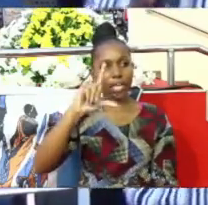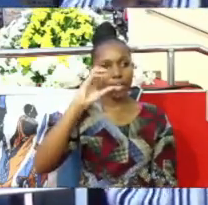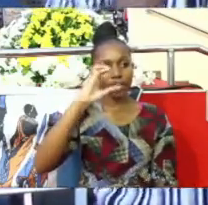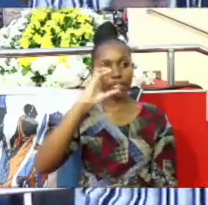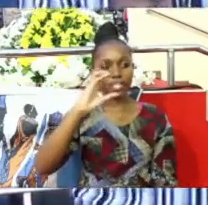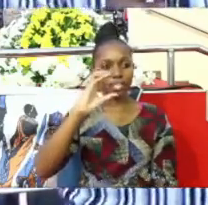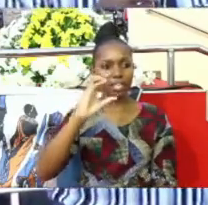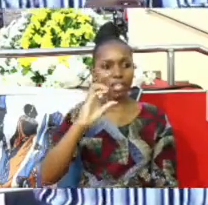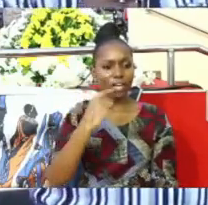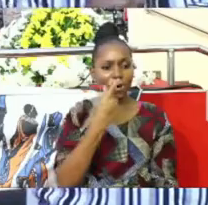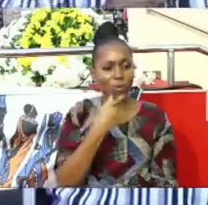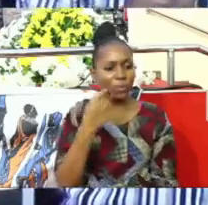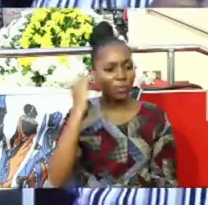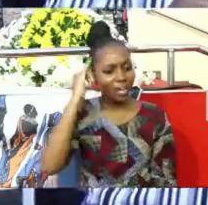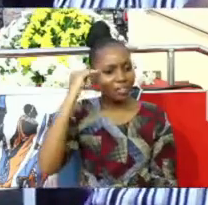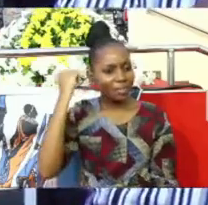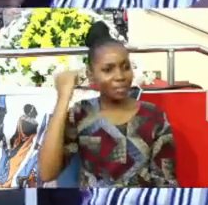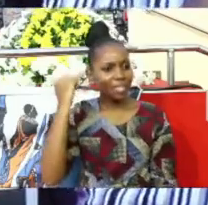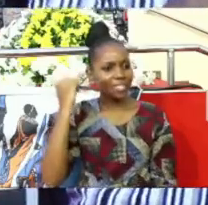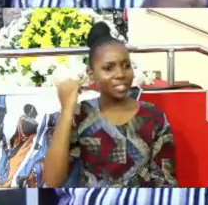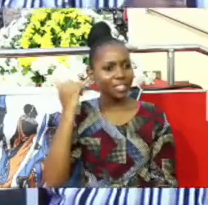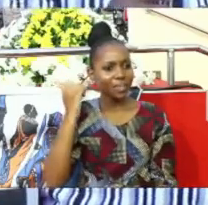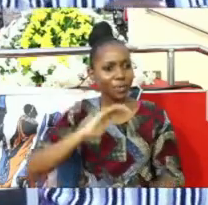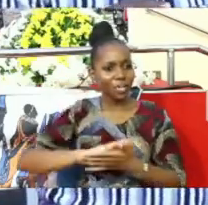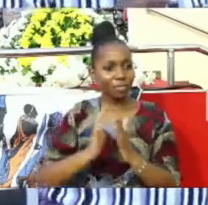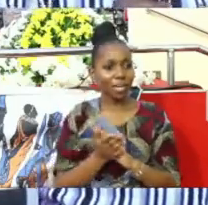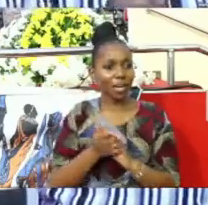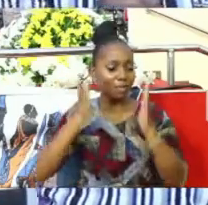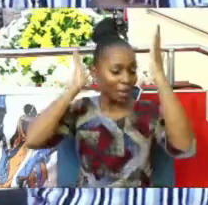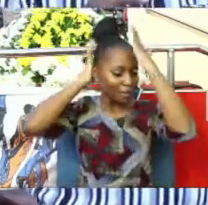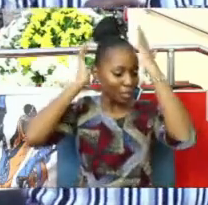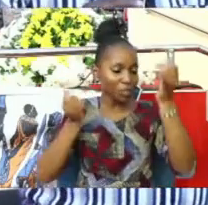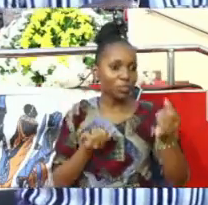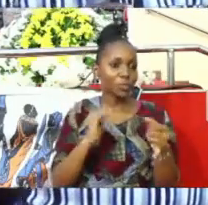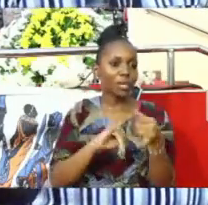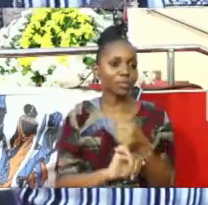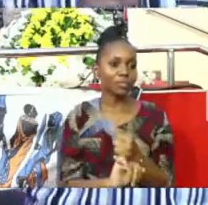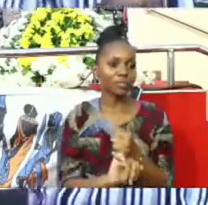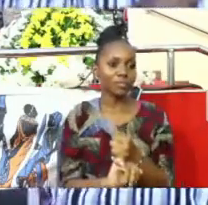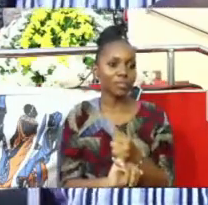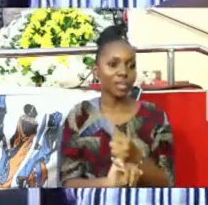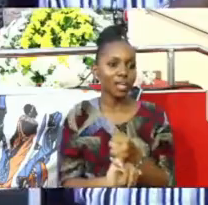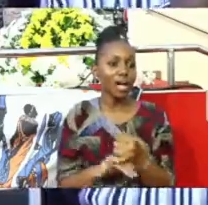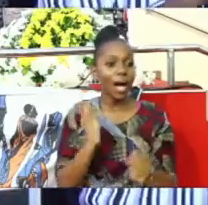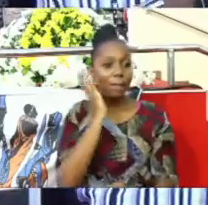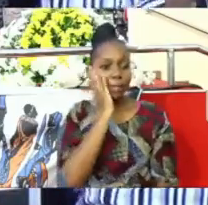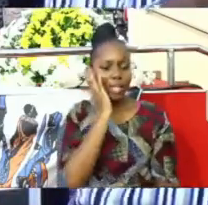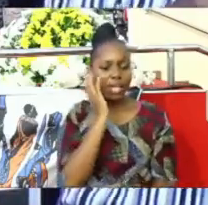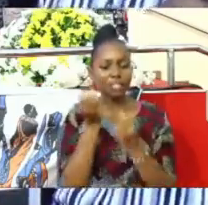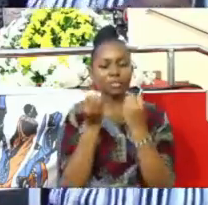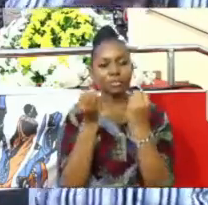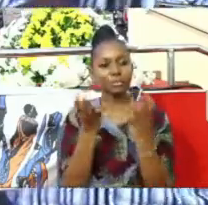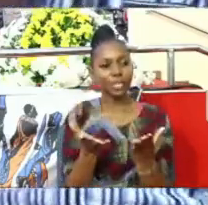leo? A mother not only to Mugai and Elizabeth, but a mother of generations. Sio mama tu wa